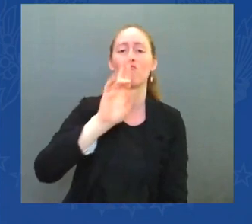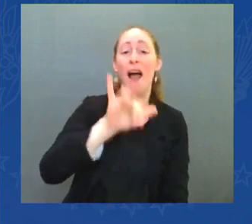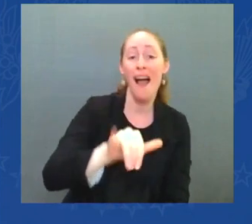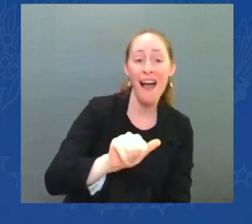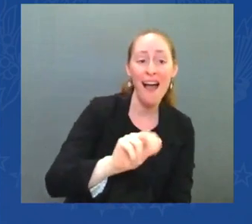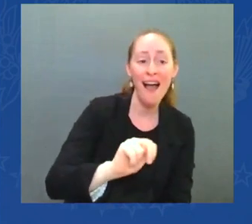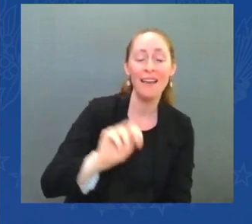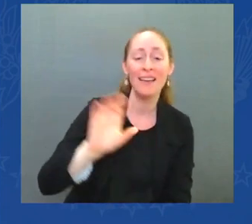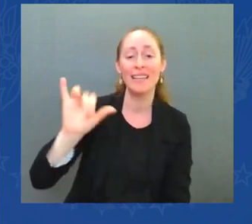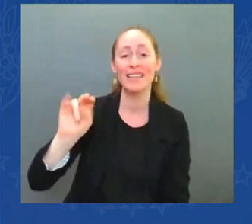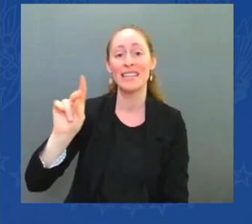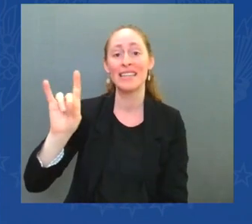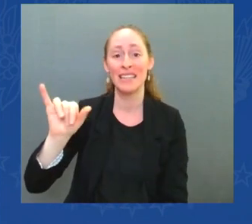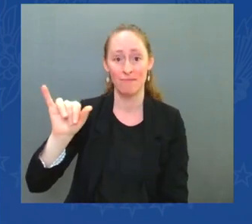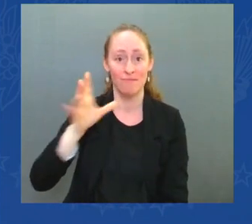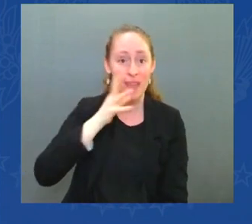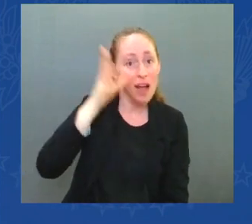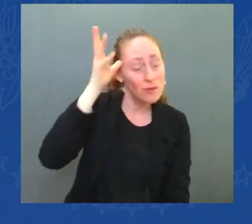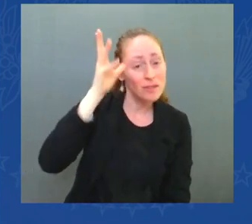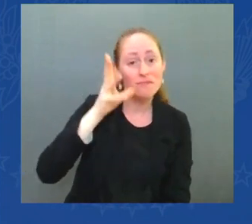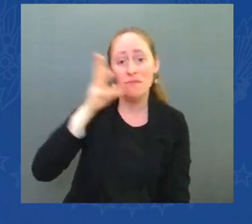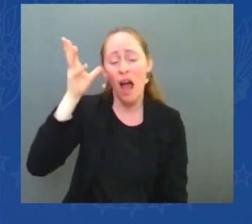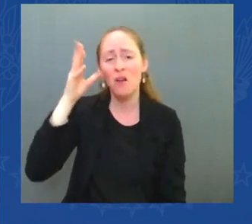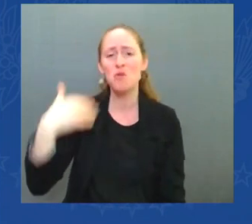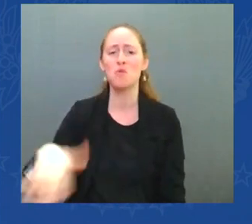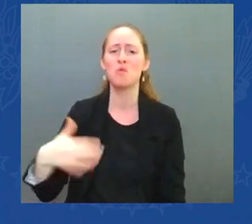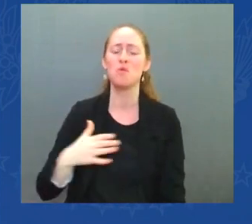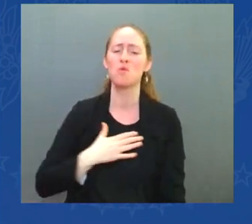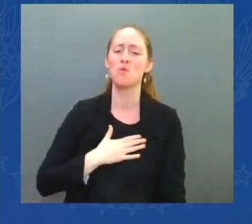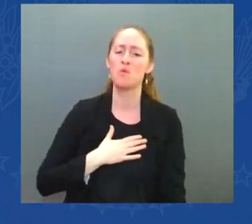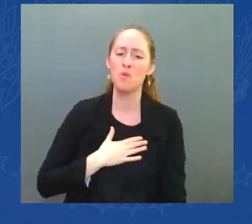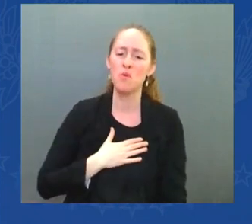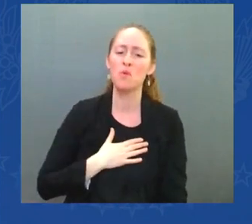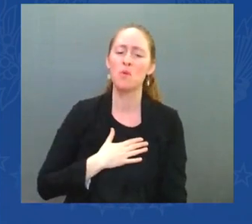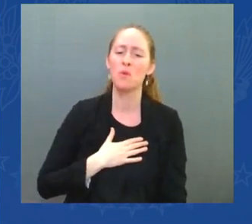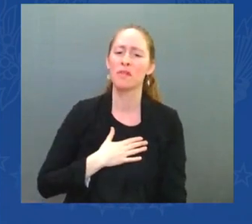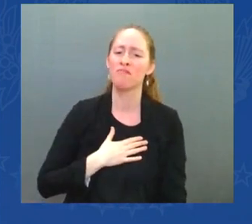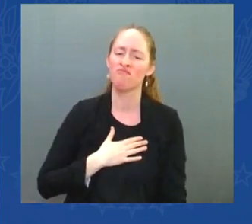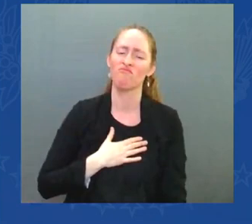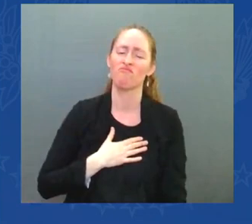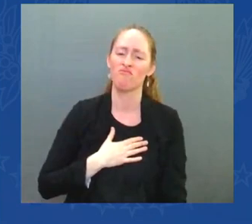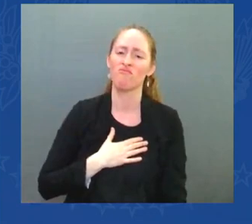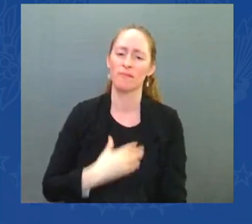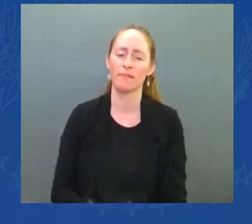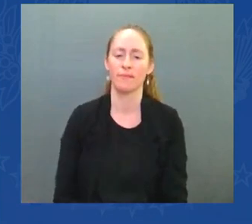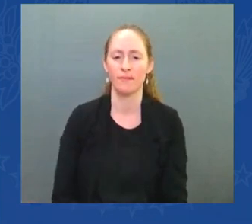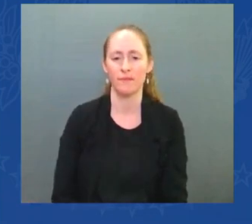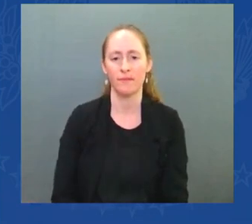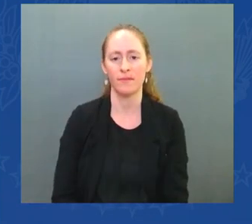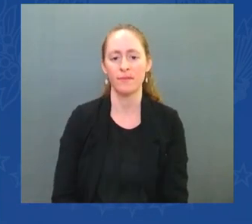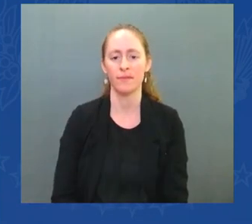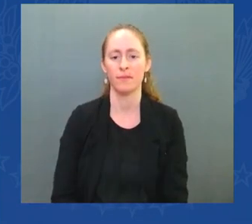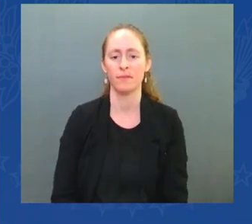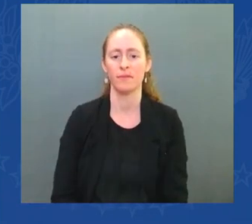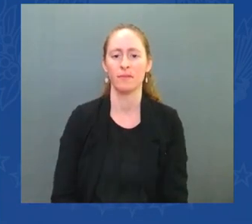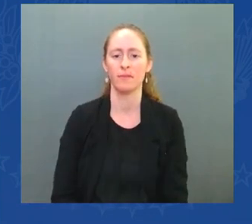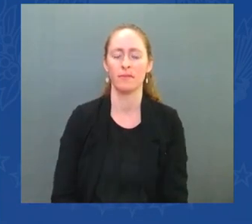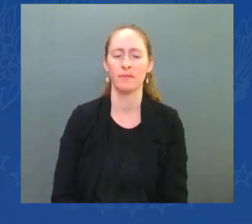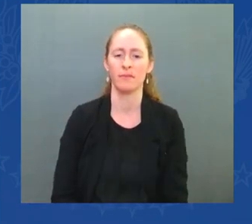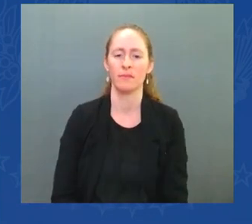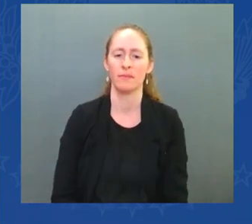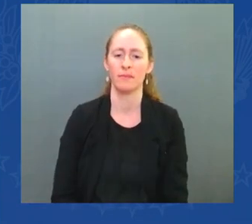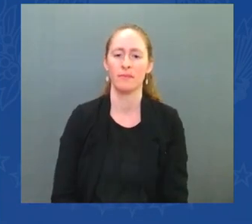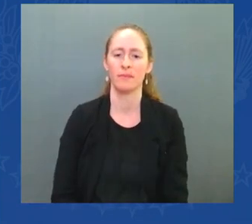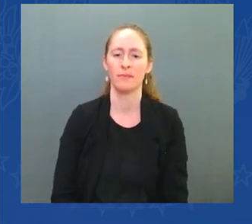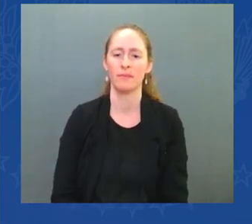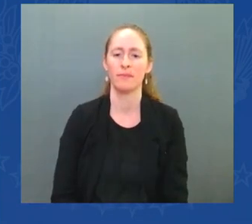bit, particularly if they've suffered a serious loss. You've now joined a terrible fellowship of loss that